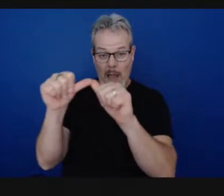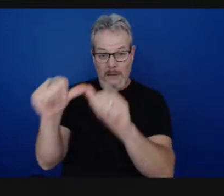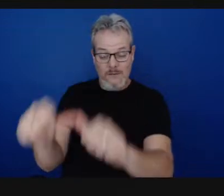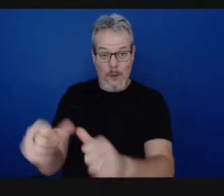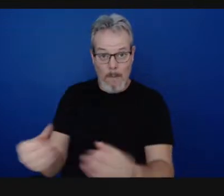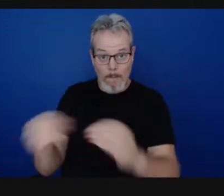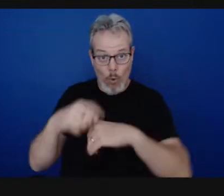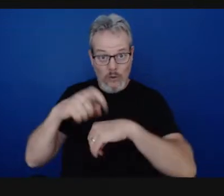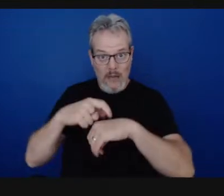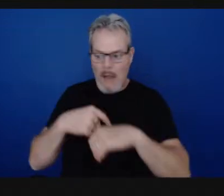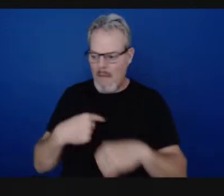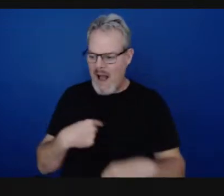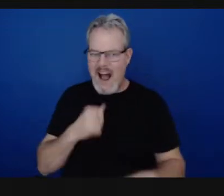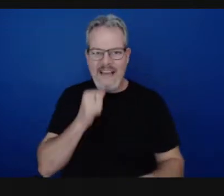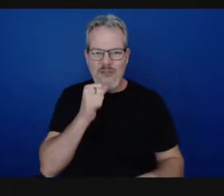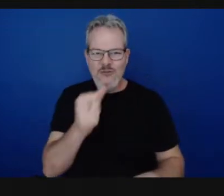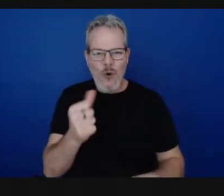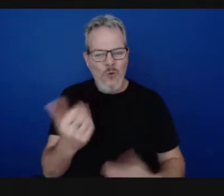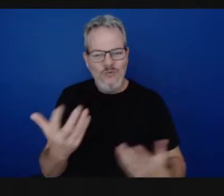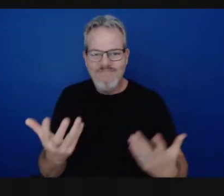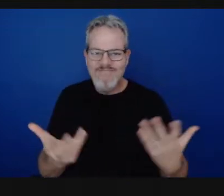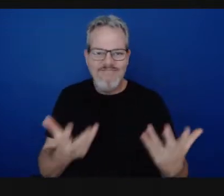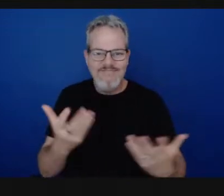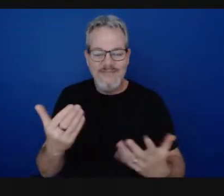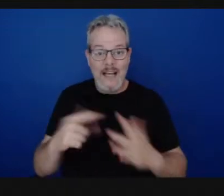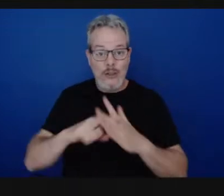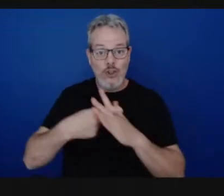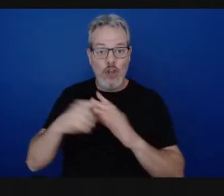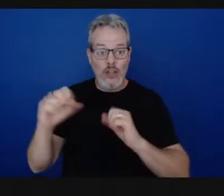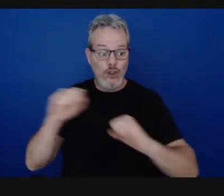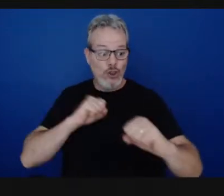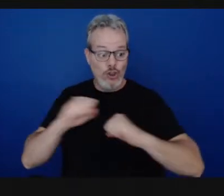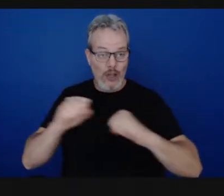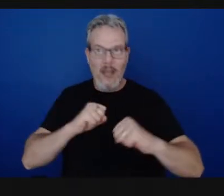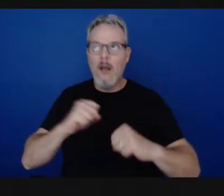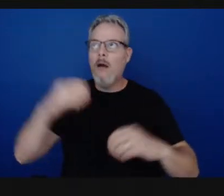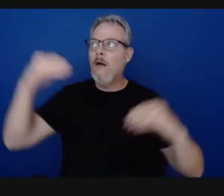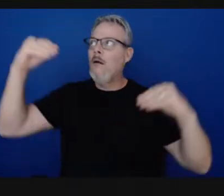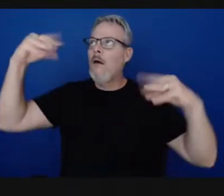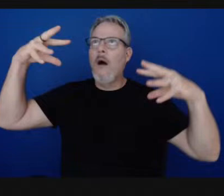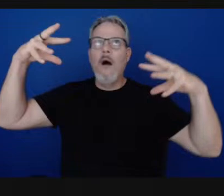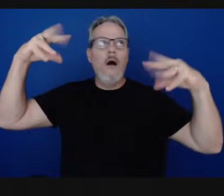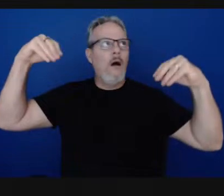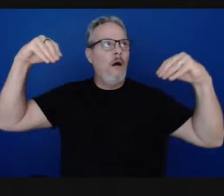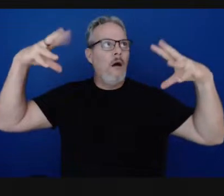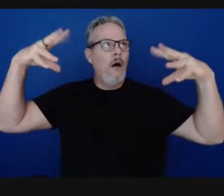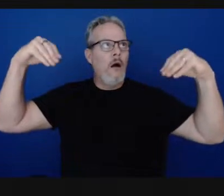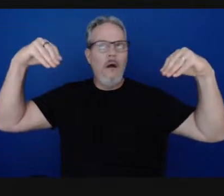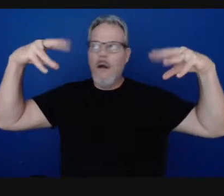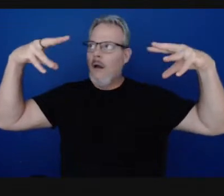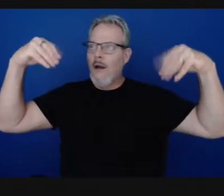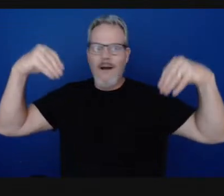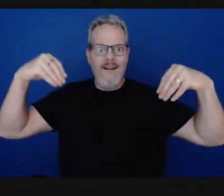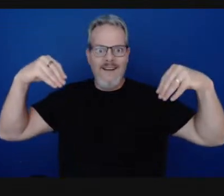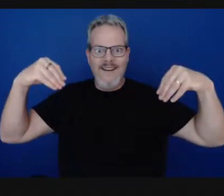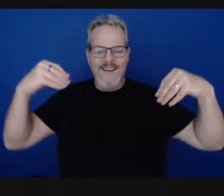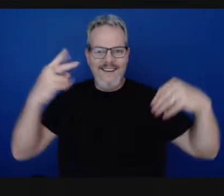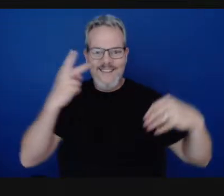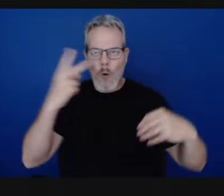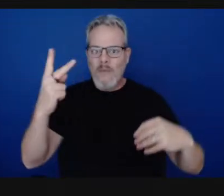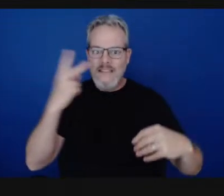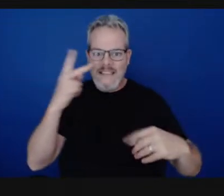do not have, like it starts shaking. I'm like, oh, is the lights going to go out? Is the power going to flicker? Stuff like that. I'm just,